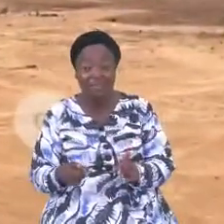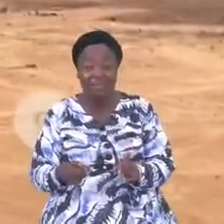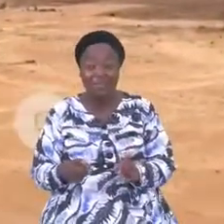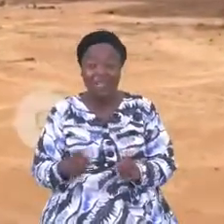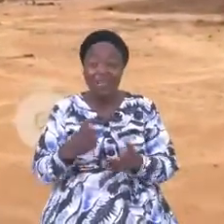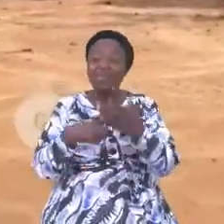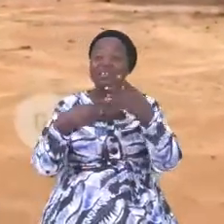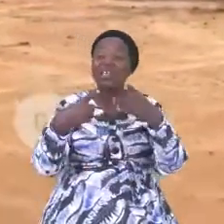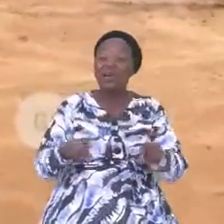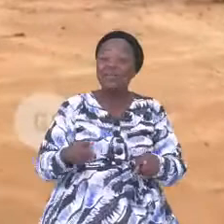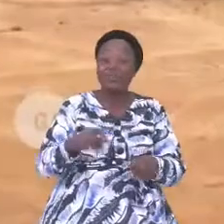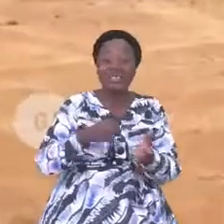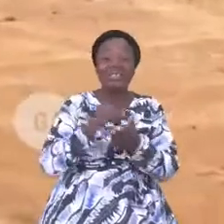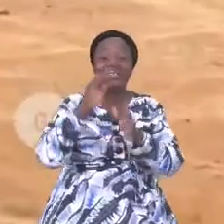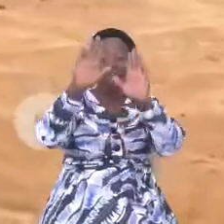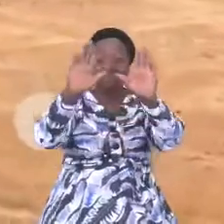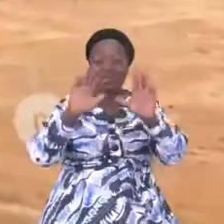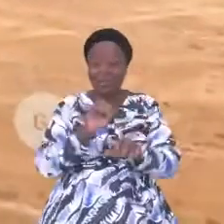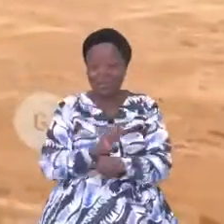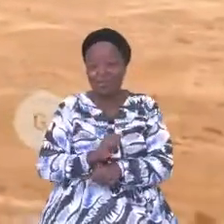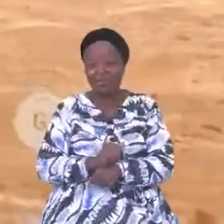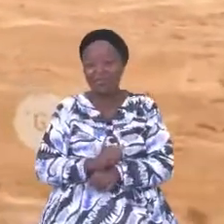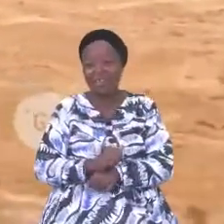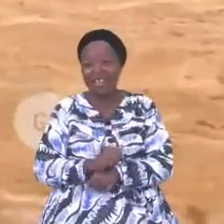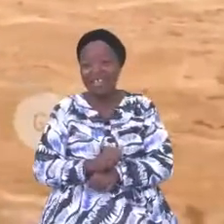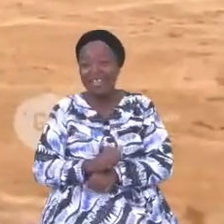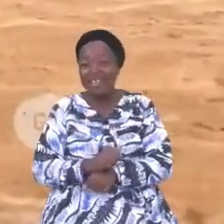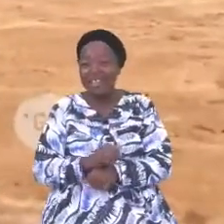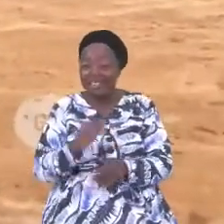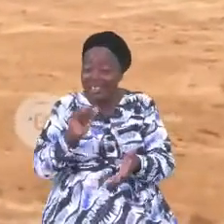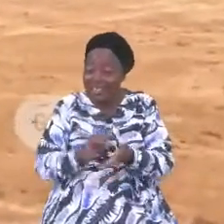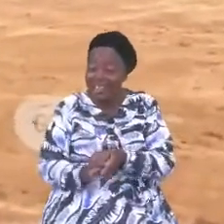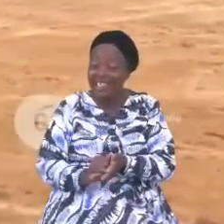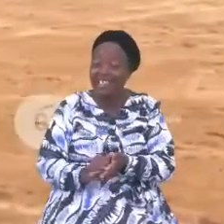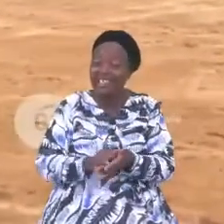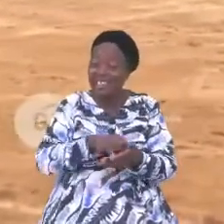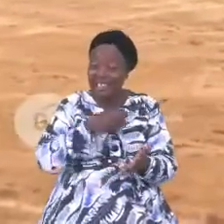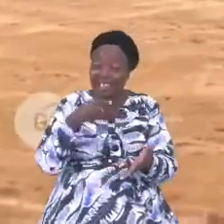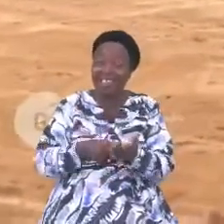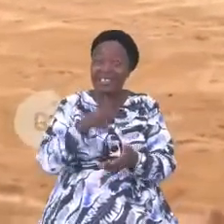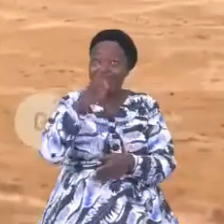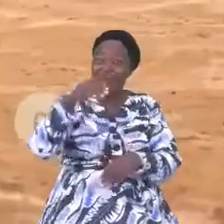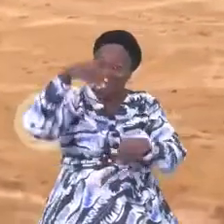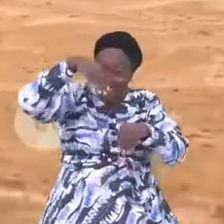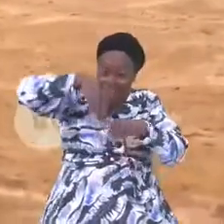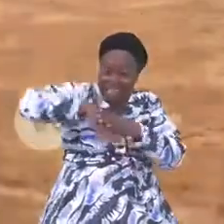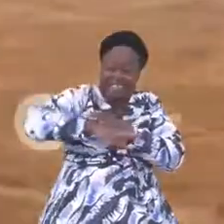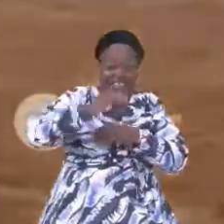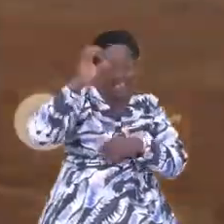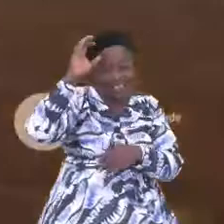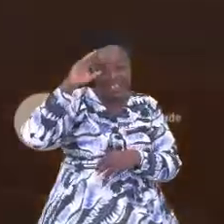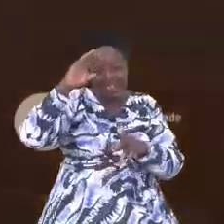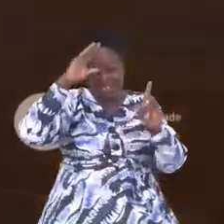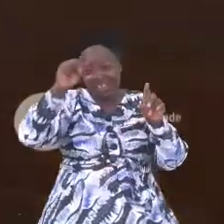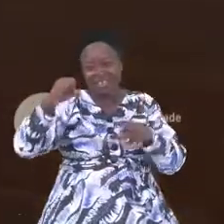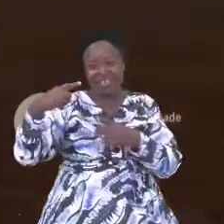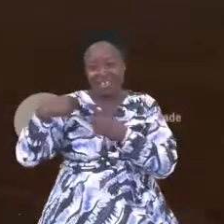they do anything. But since where God enter my heart, since God will arrest me, come they cool down.